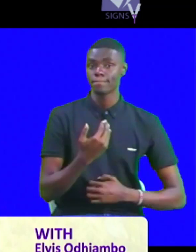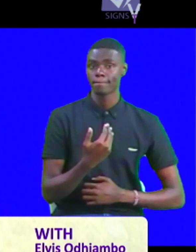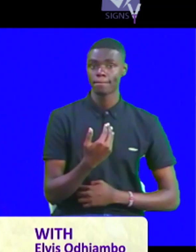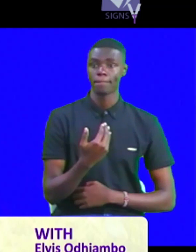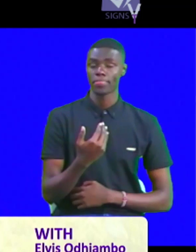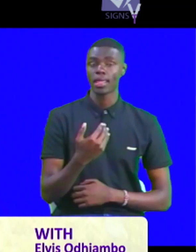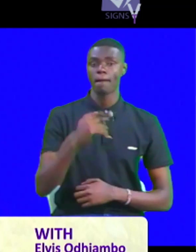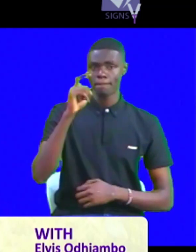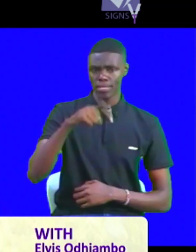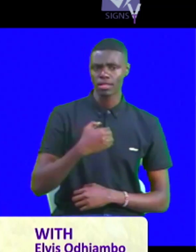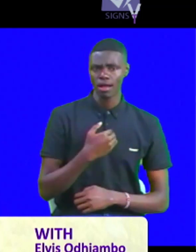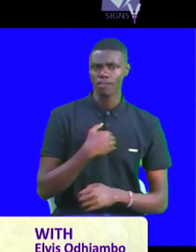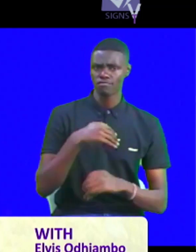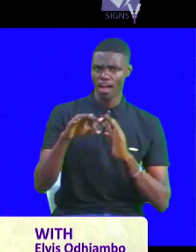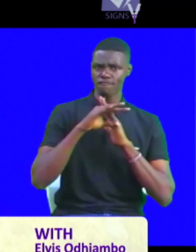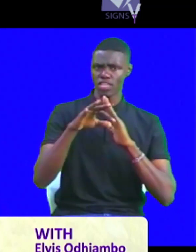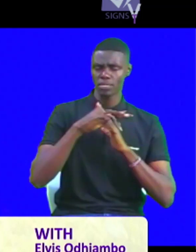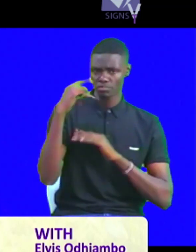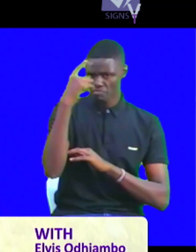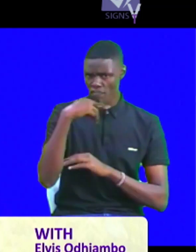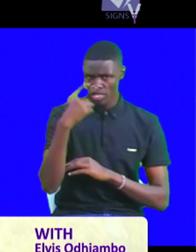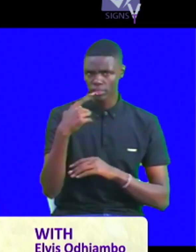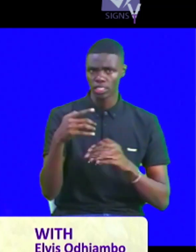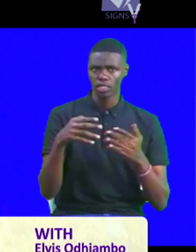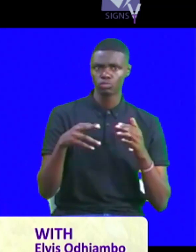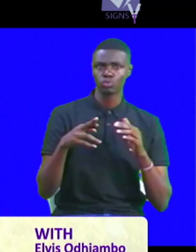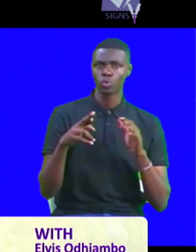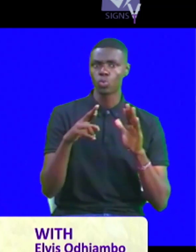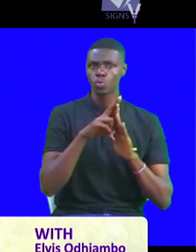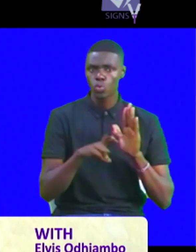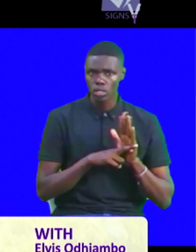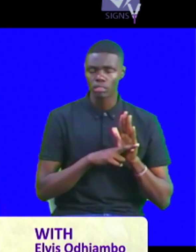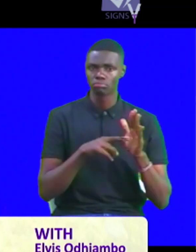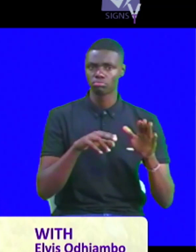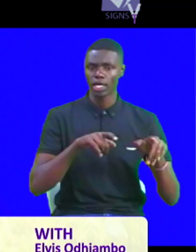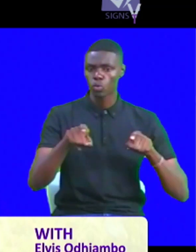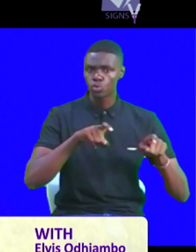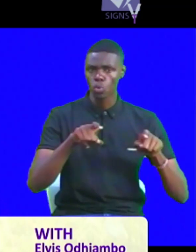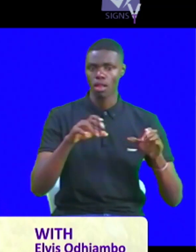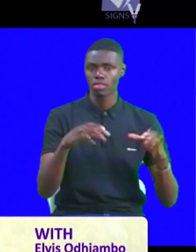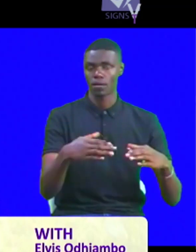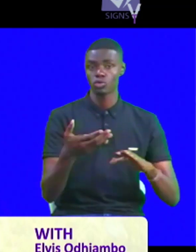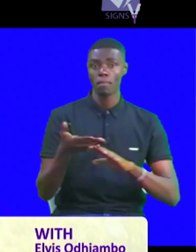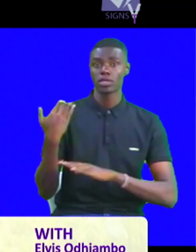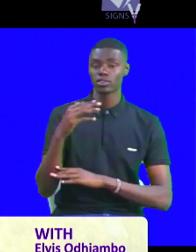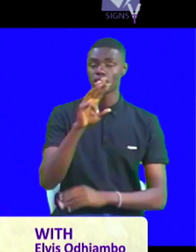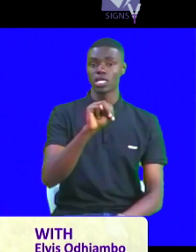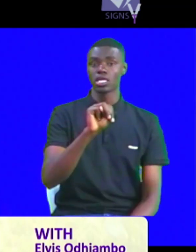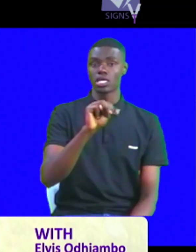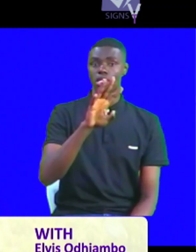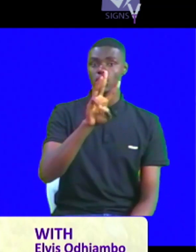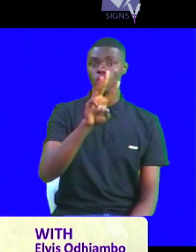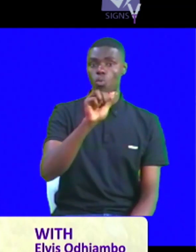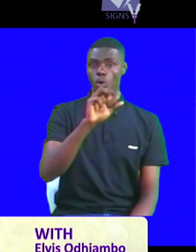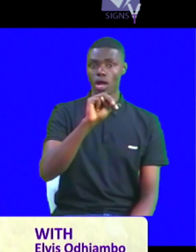national rugby team, has familiar faces to rule the club. Remember